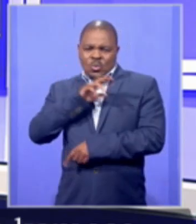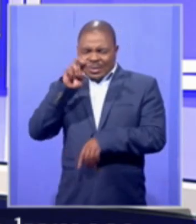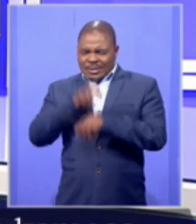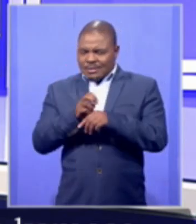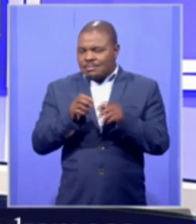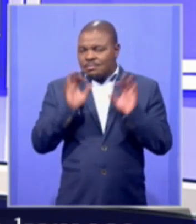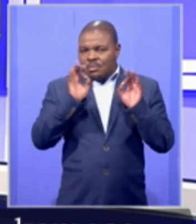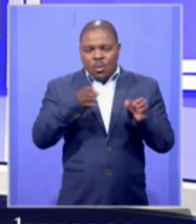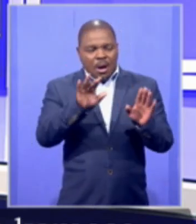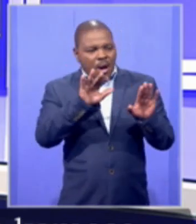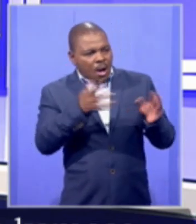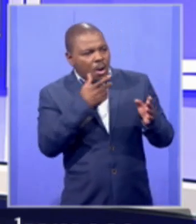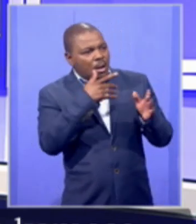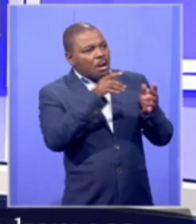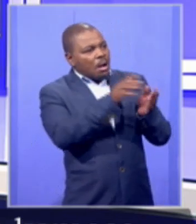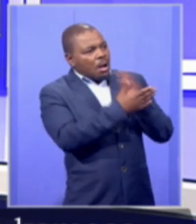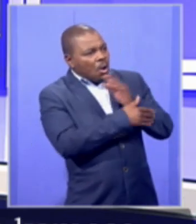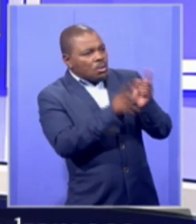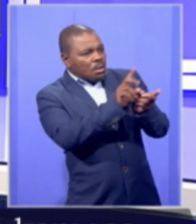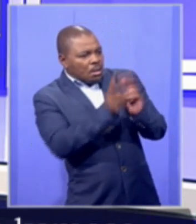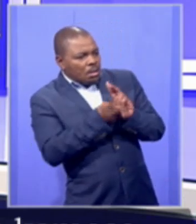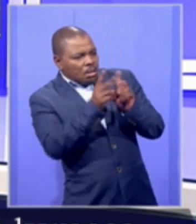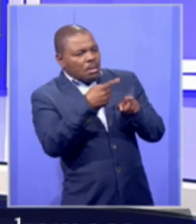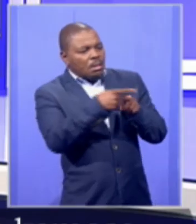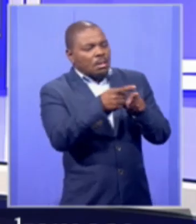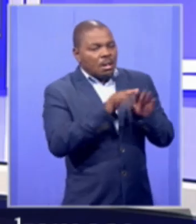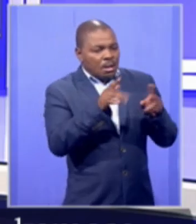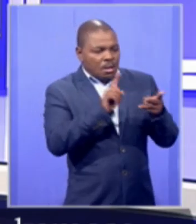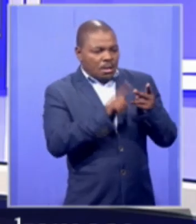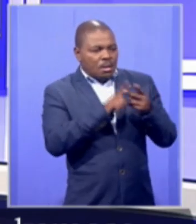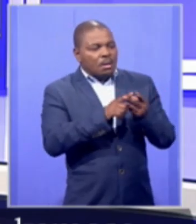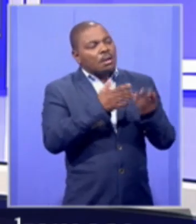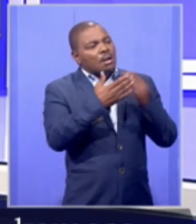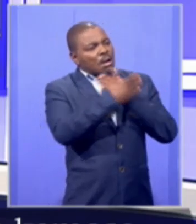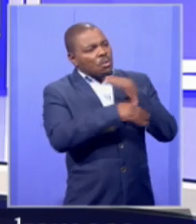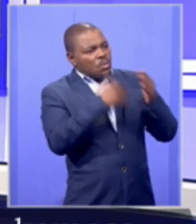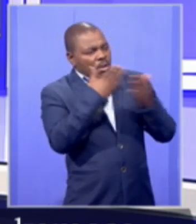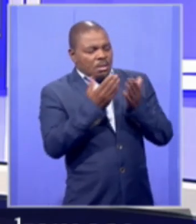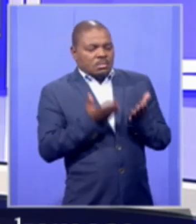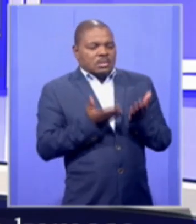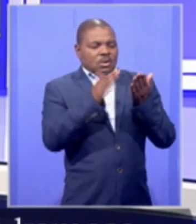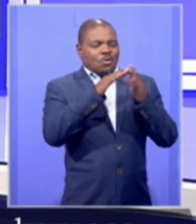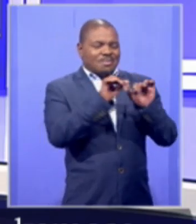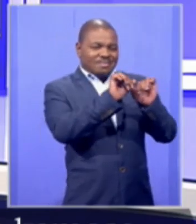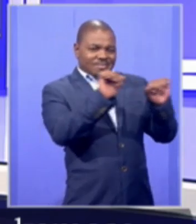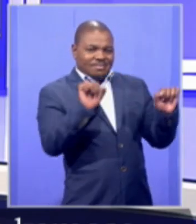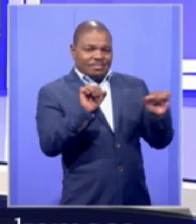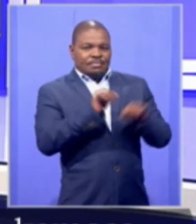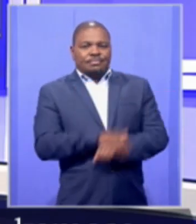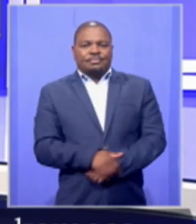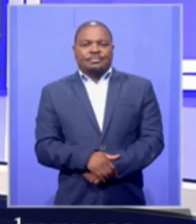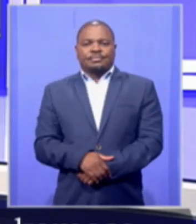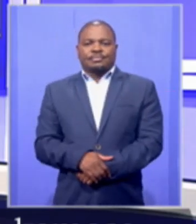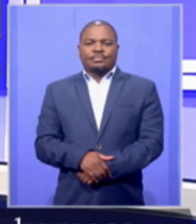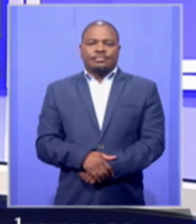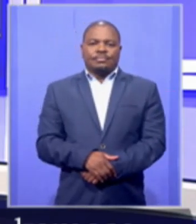dikoloto gore dinaga di tle di kgone go tlamela baagi ba tsone ka ditirelo tsa motheo gareng ga tse dingwe.